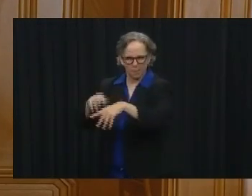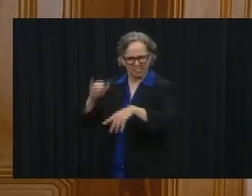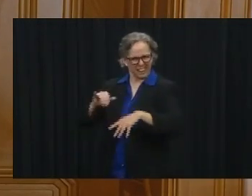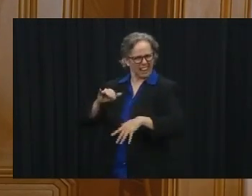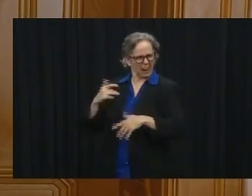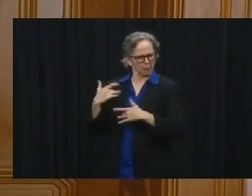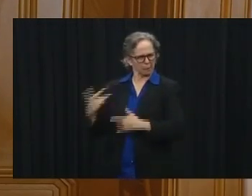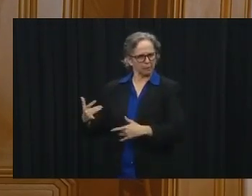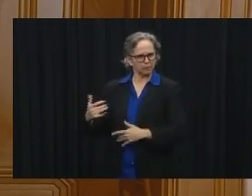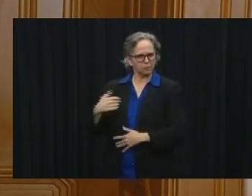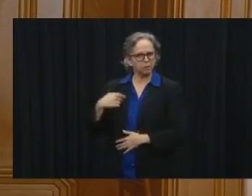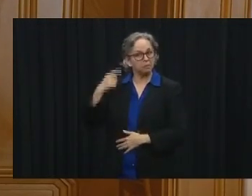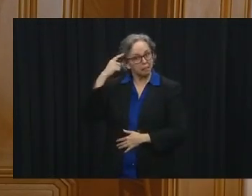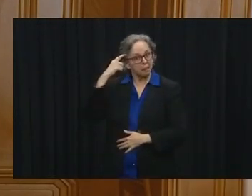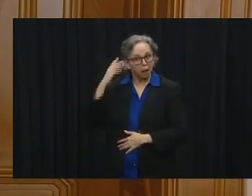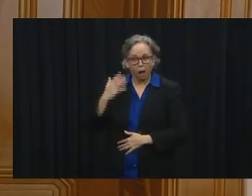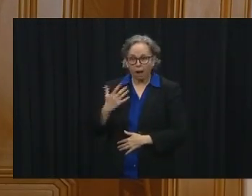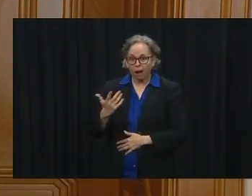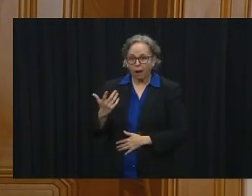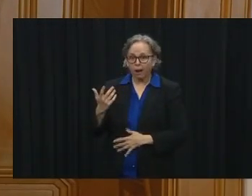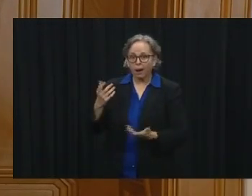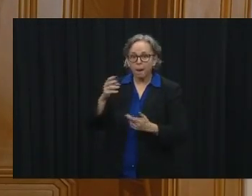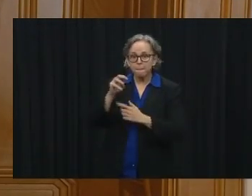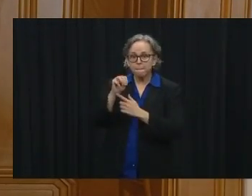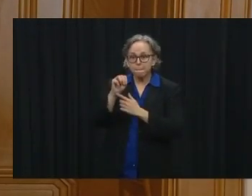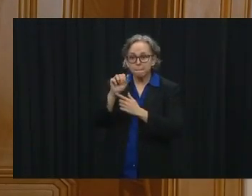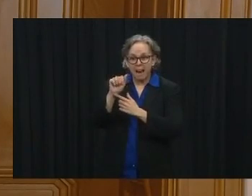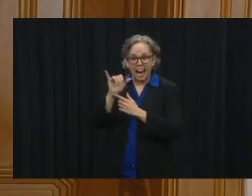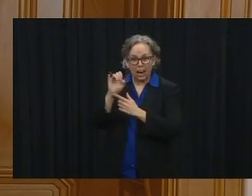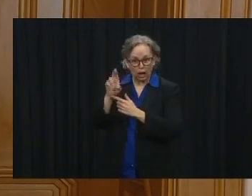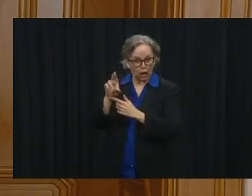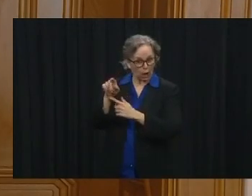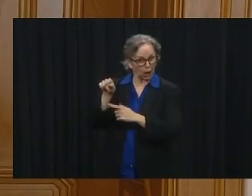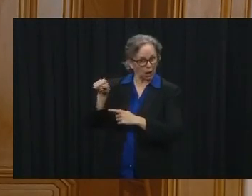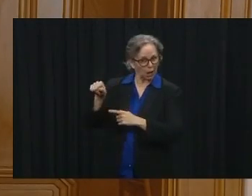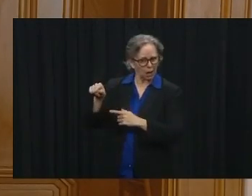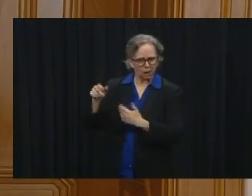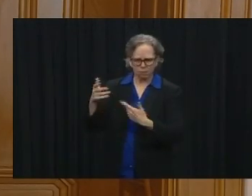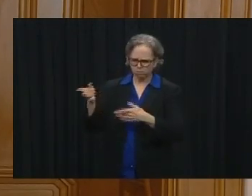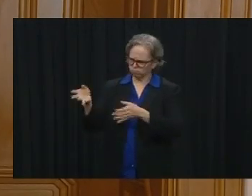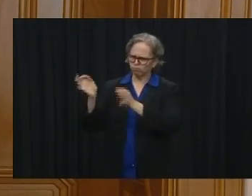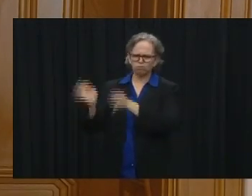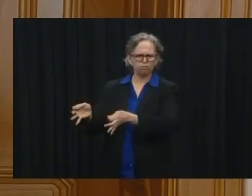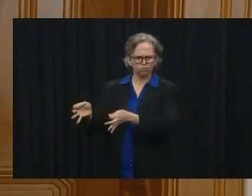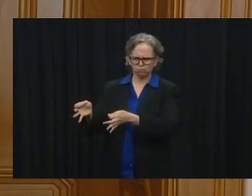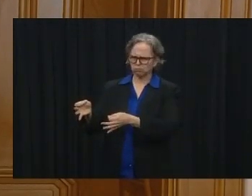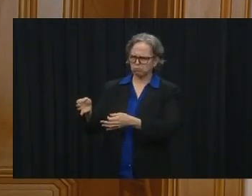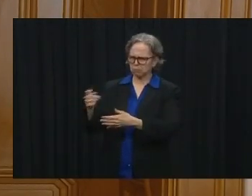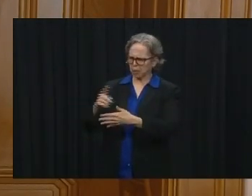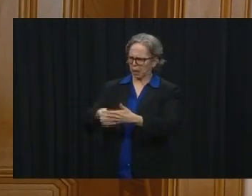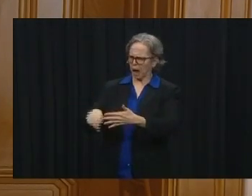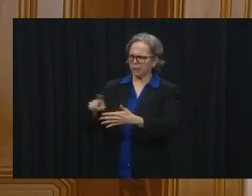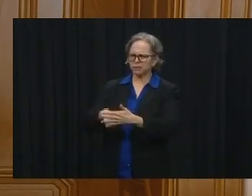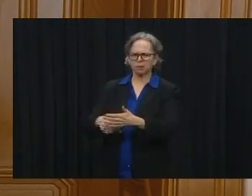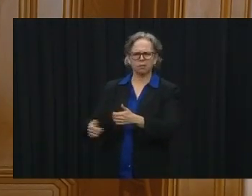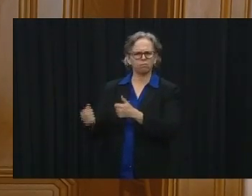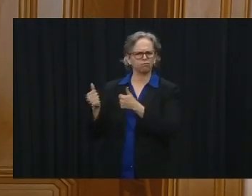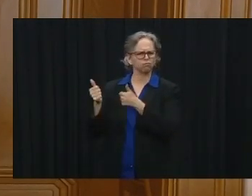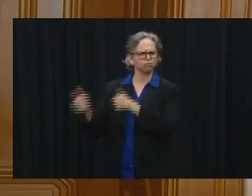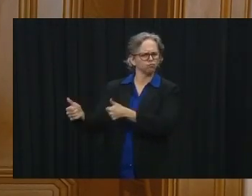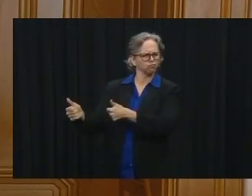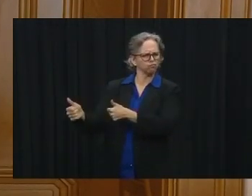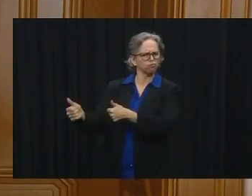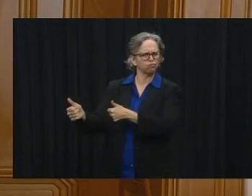good that the mayor, the officials made a decision early on to cancel the parade, even before the